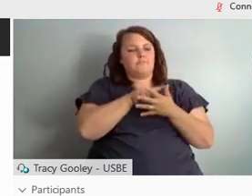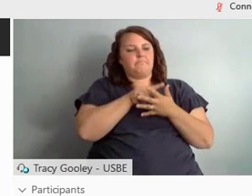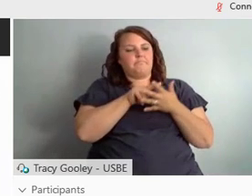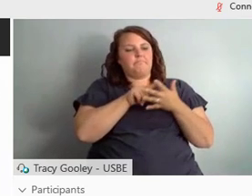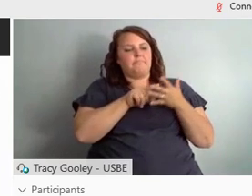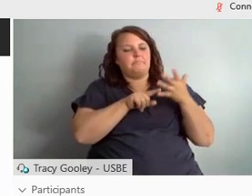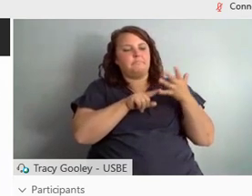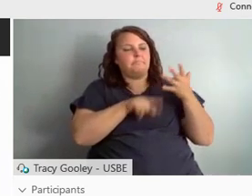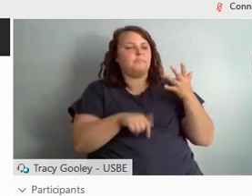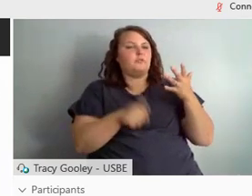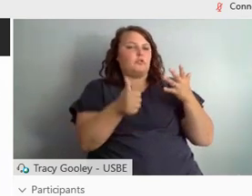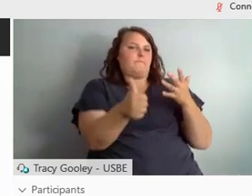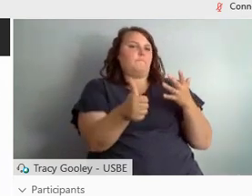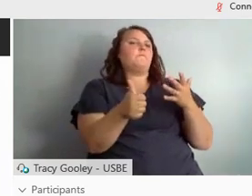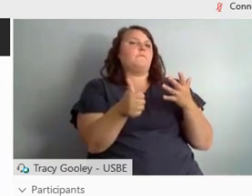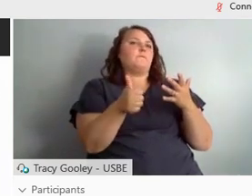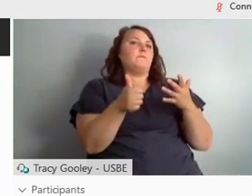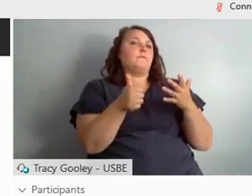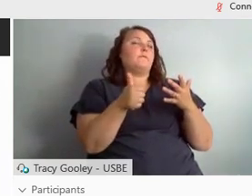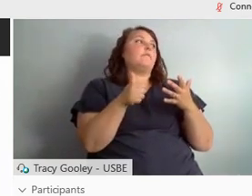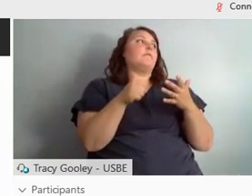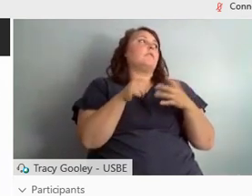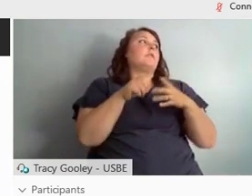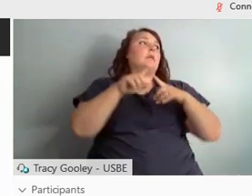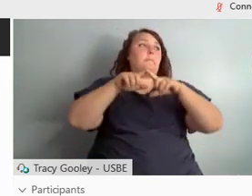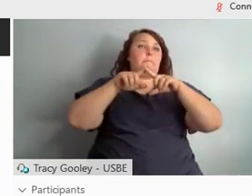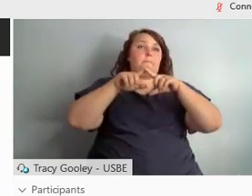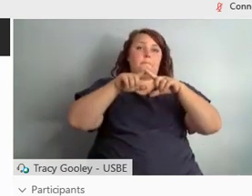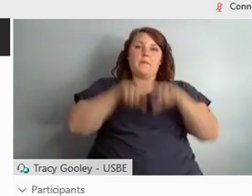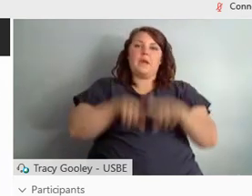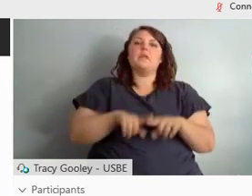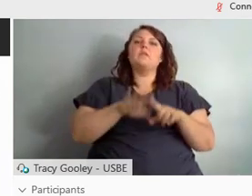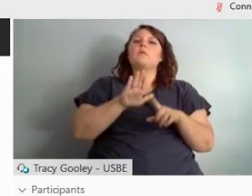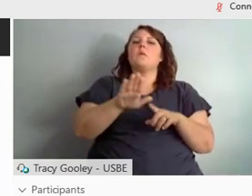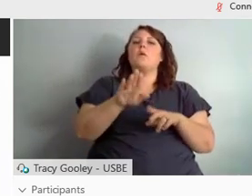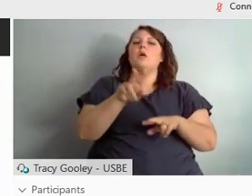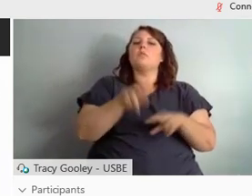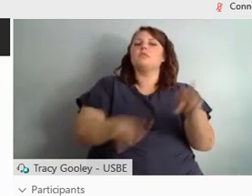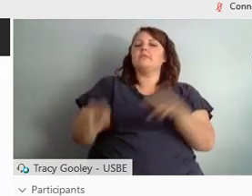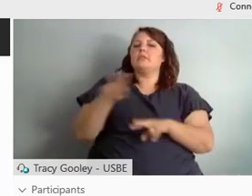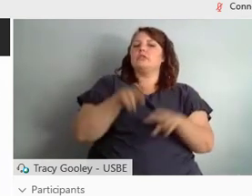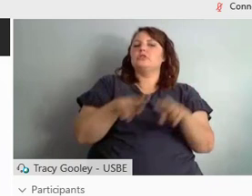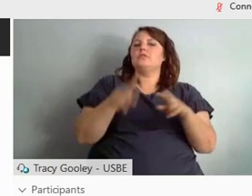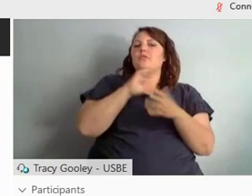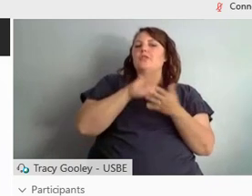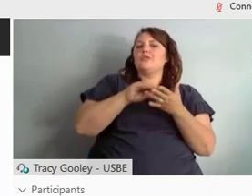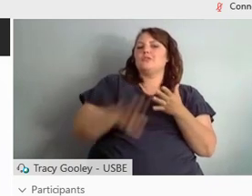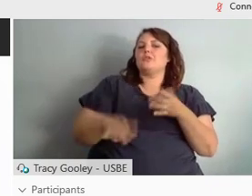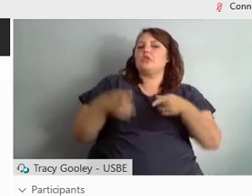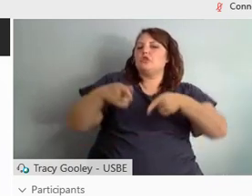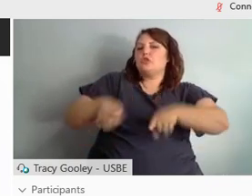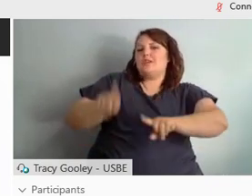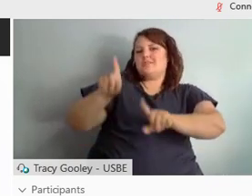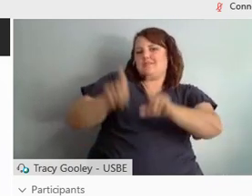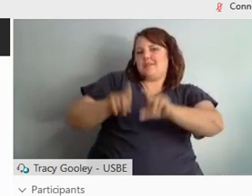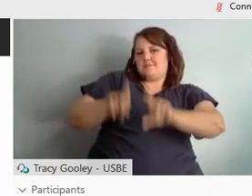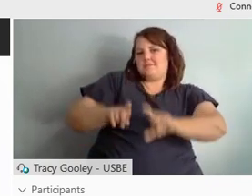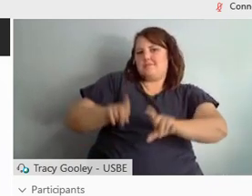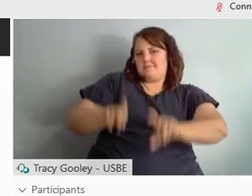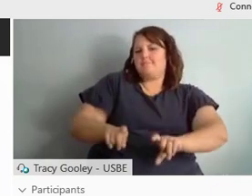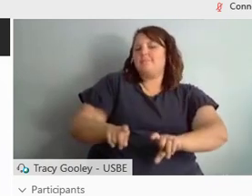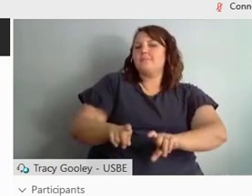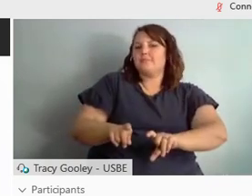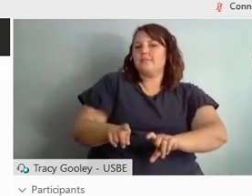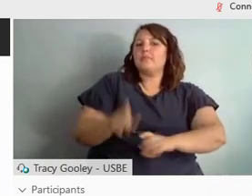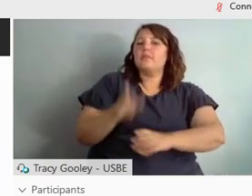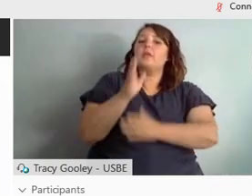questions. And you're basing this on your observations of the student as you administer the